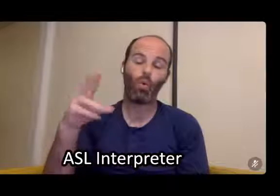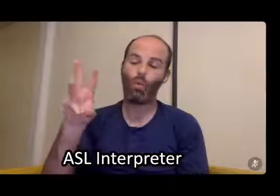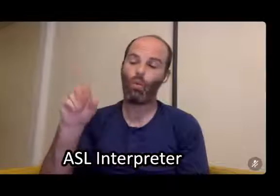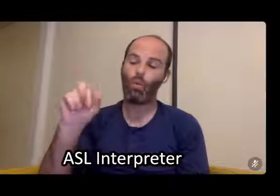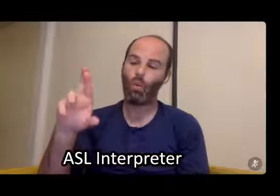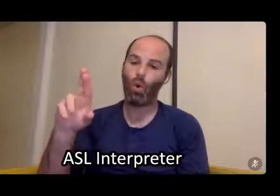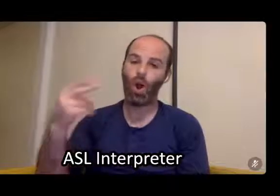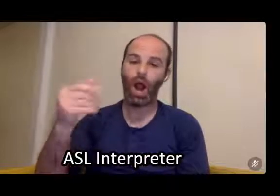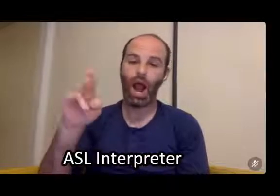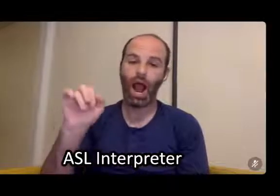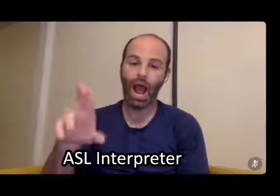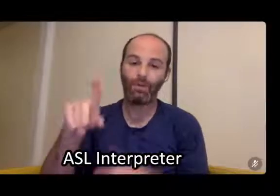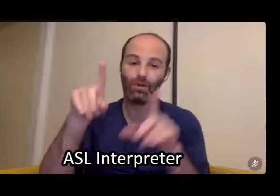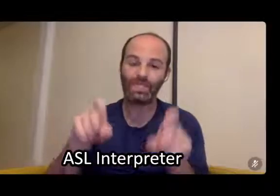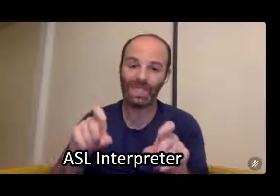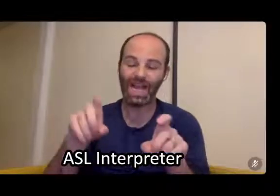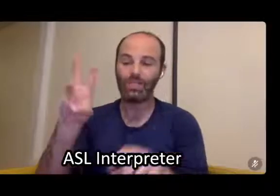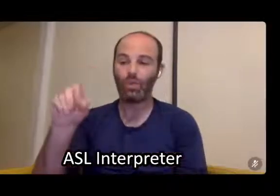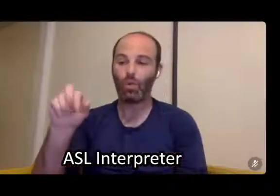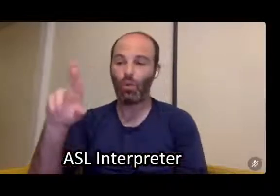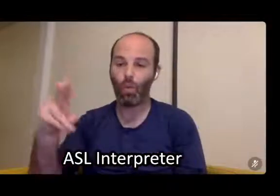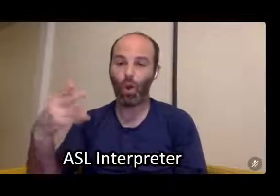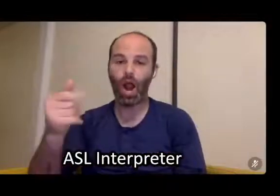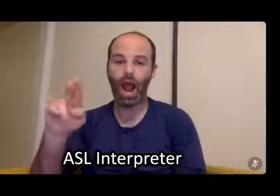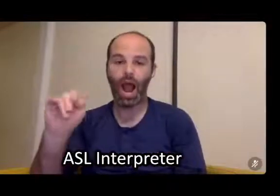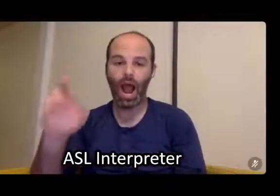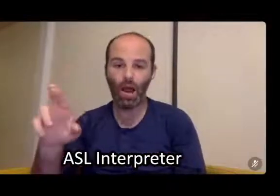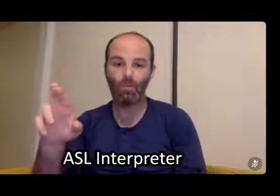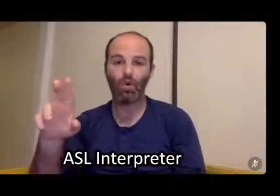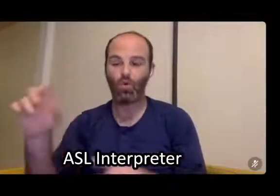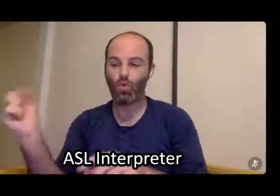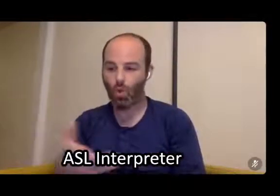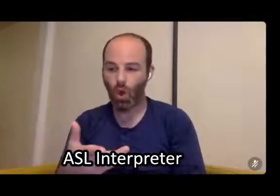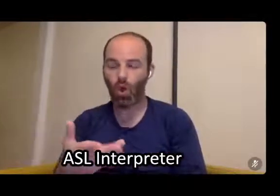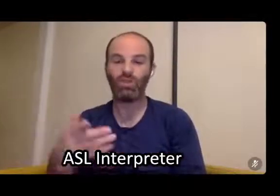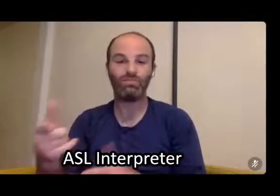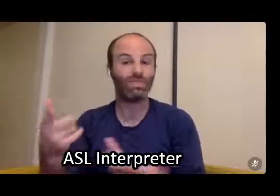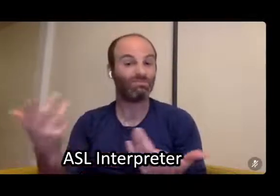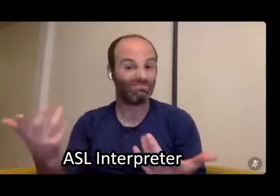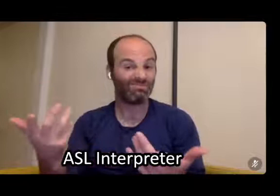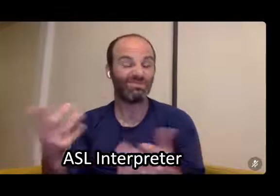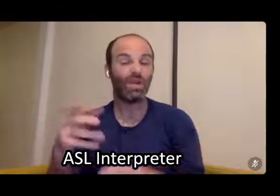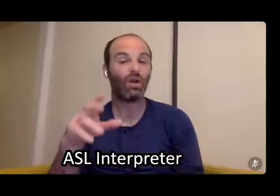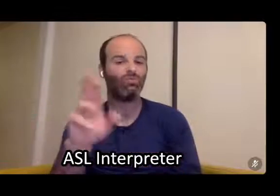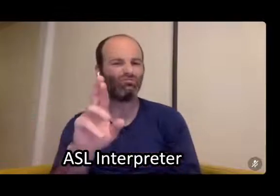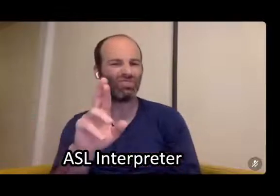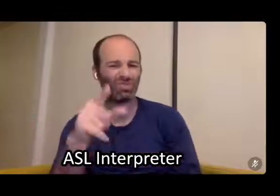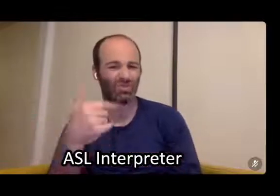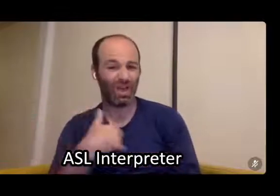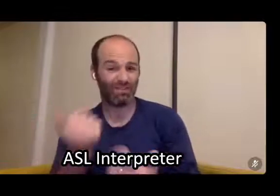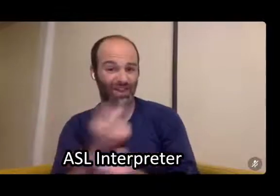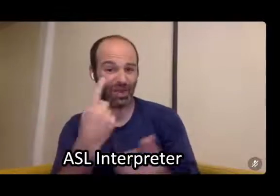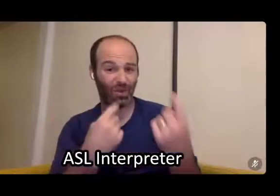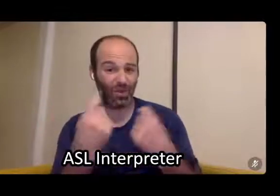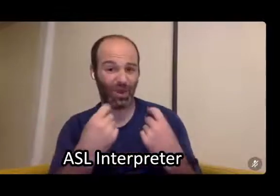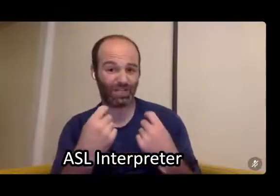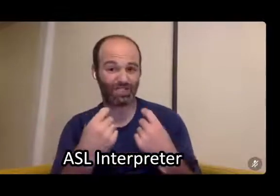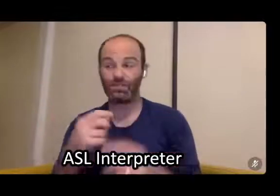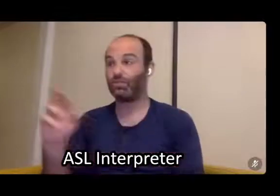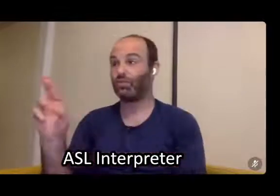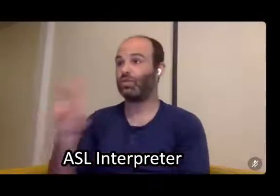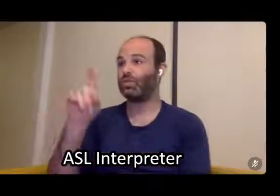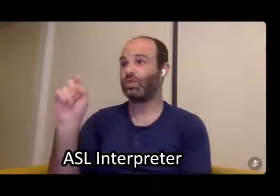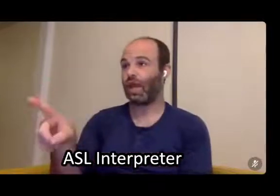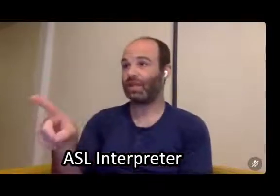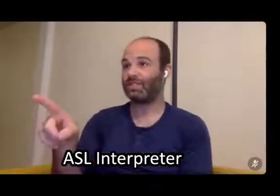Richard, do you have any questions about the G Lady? Will it do anything like